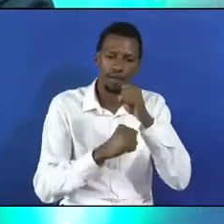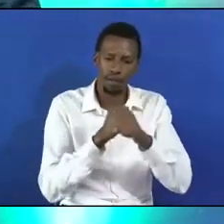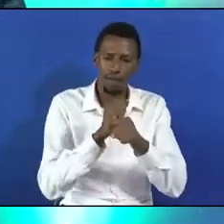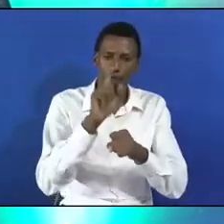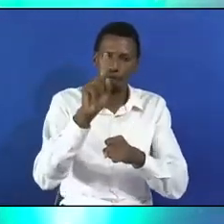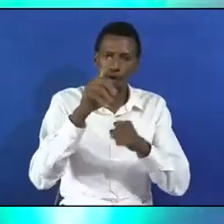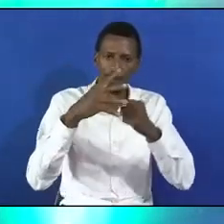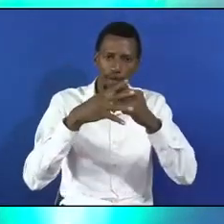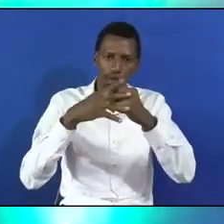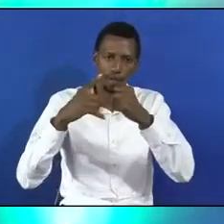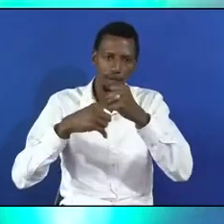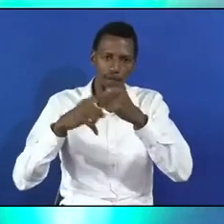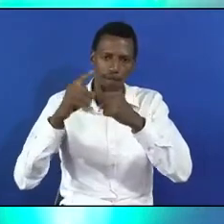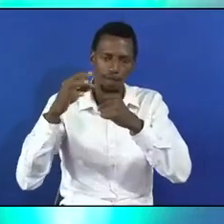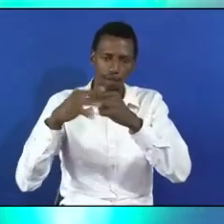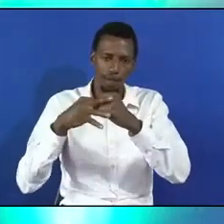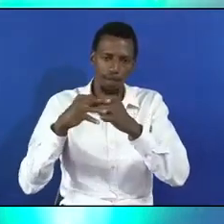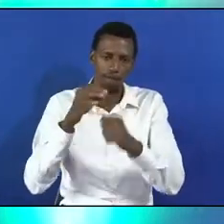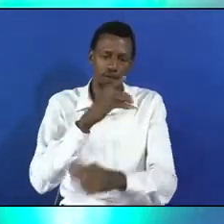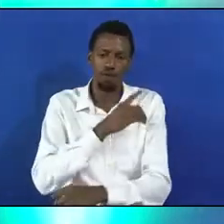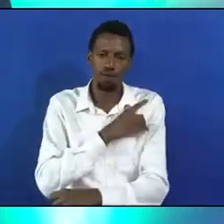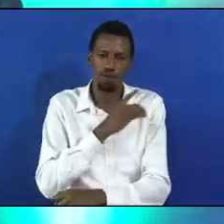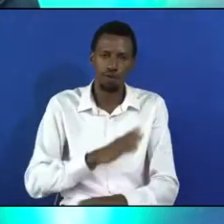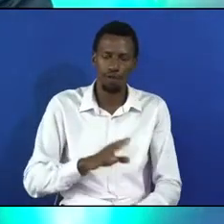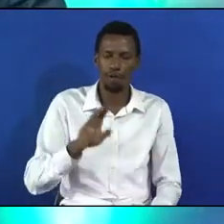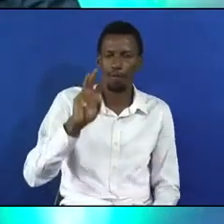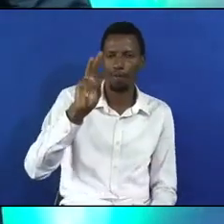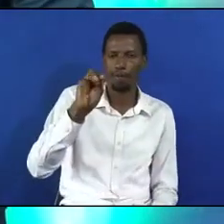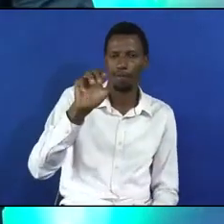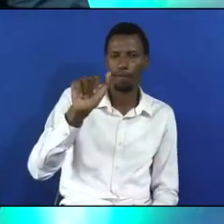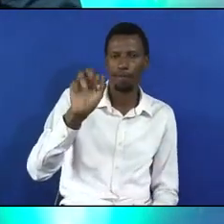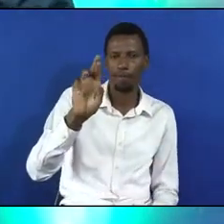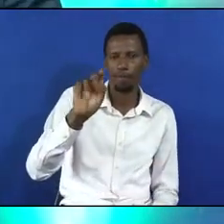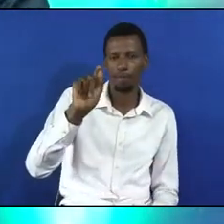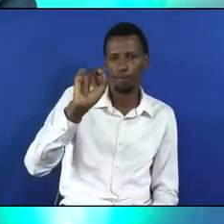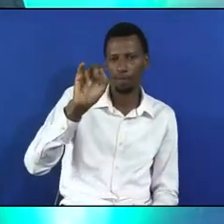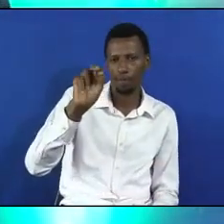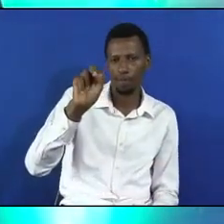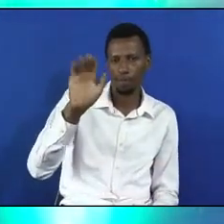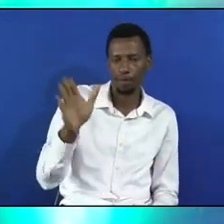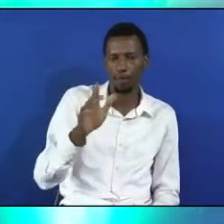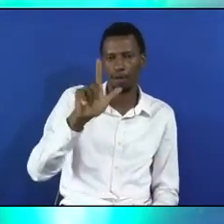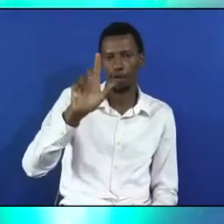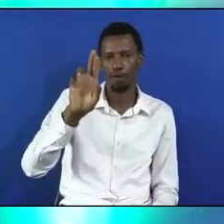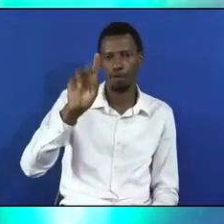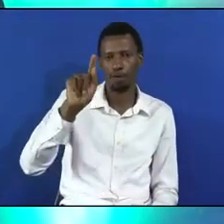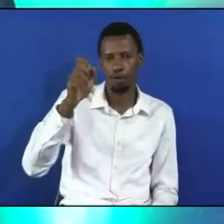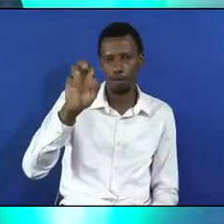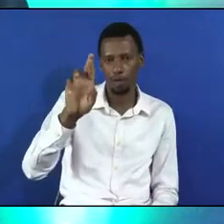1968, Dr. Martin Luther, one of the Christian founders or